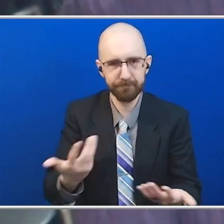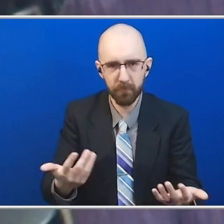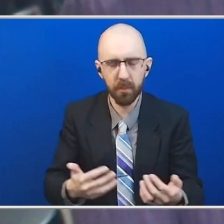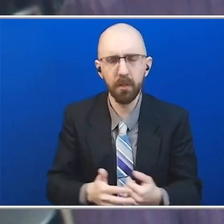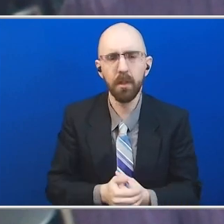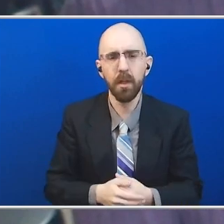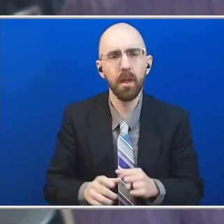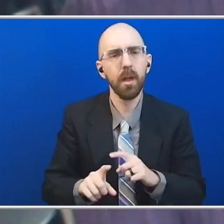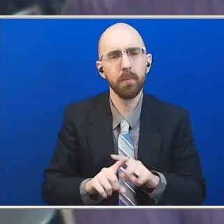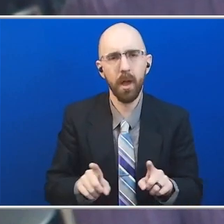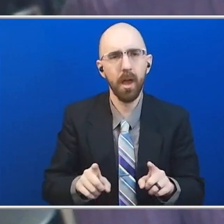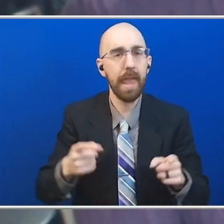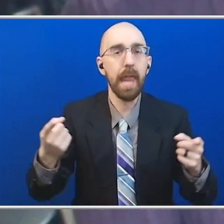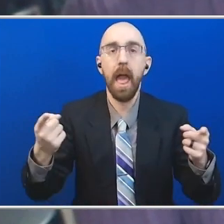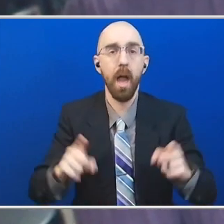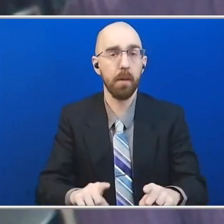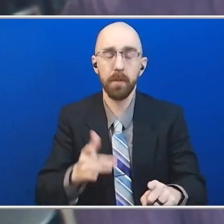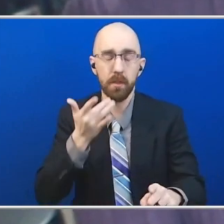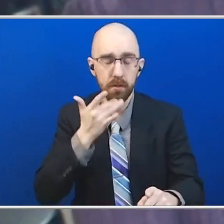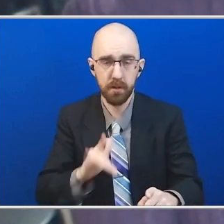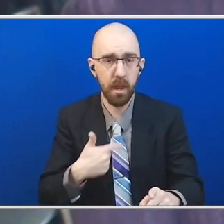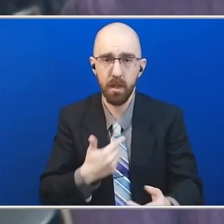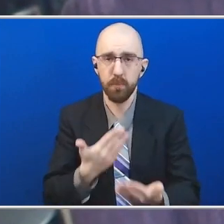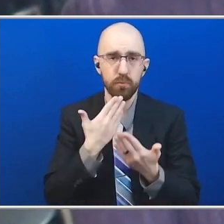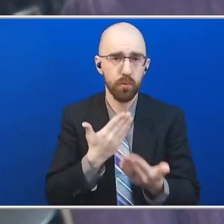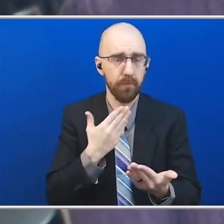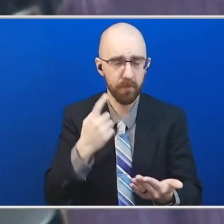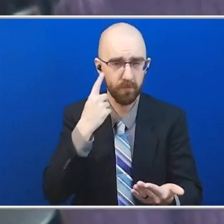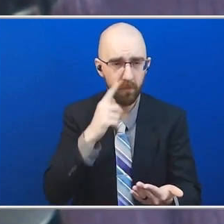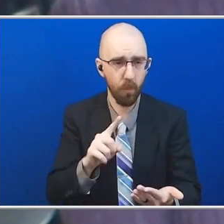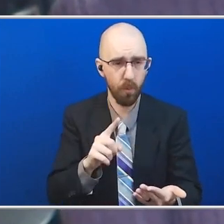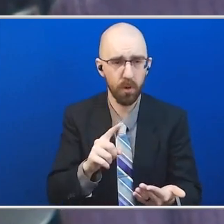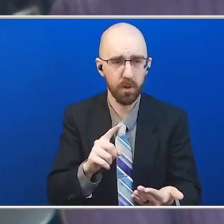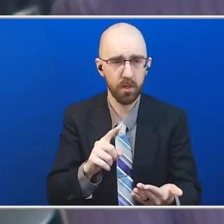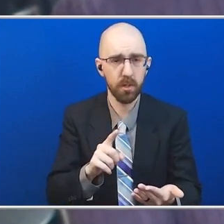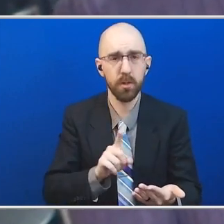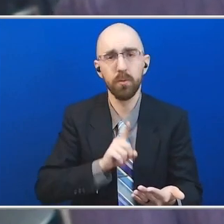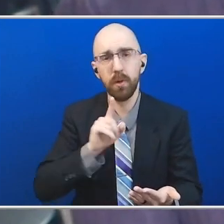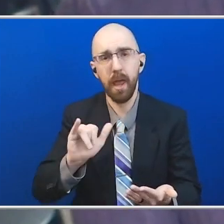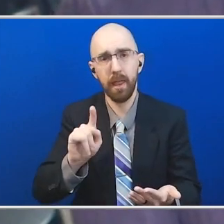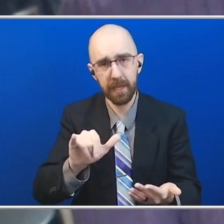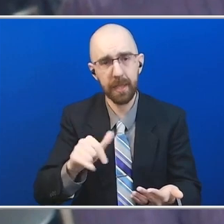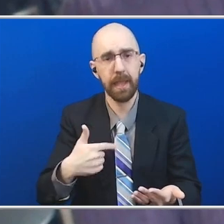it happened, and so I'm grateful for the reality that I'm